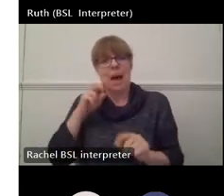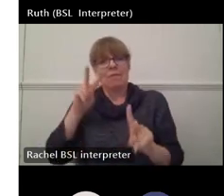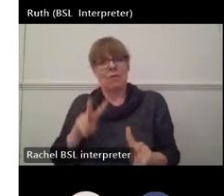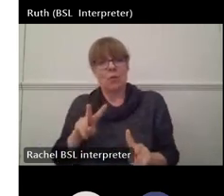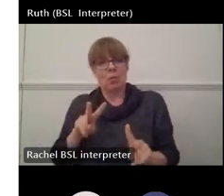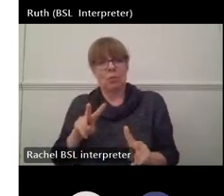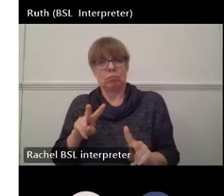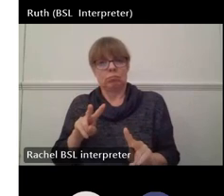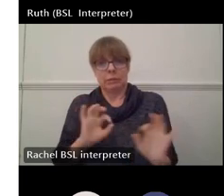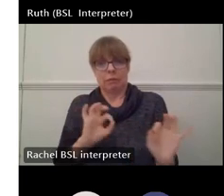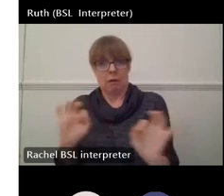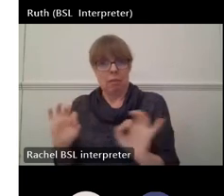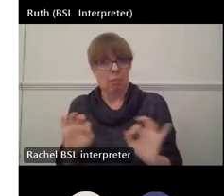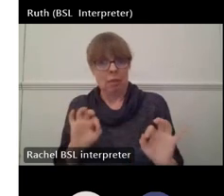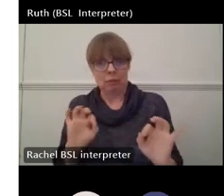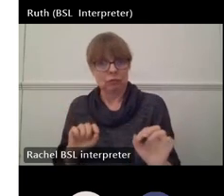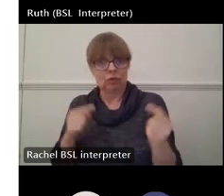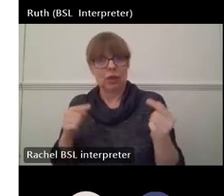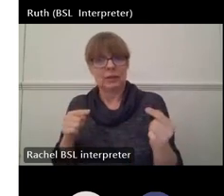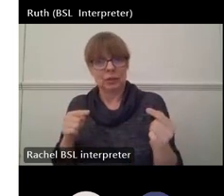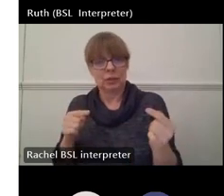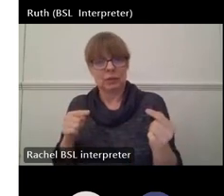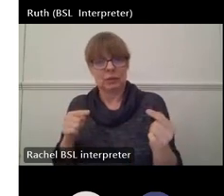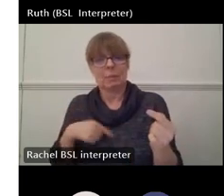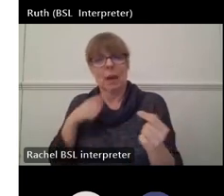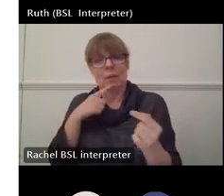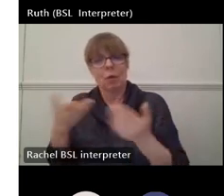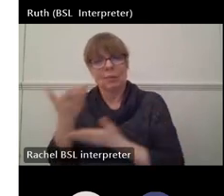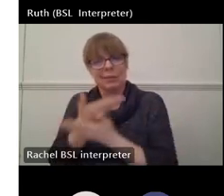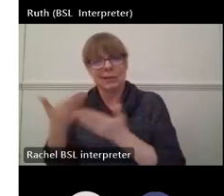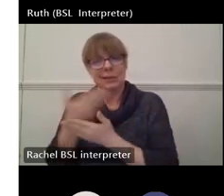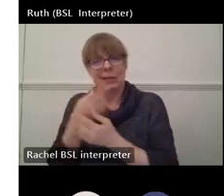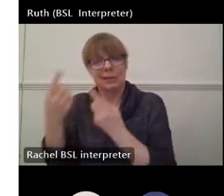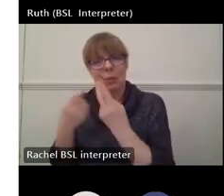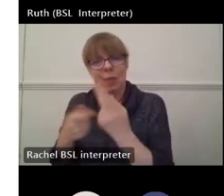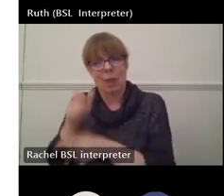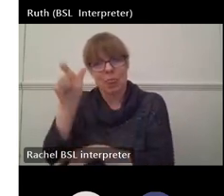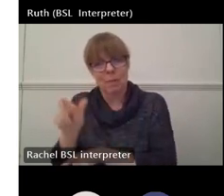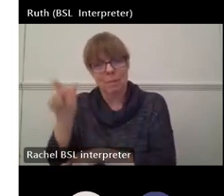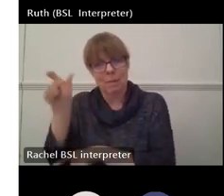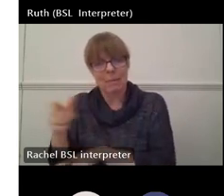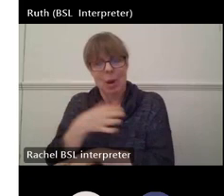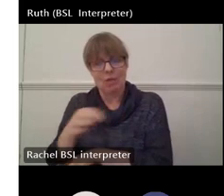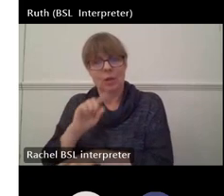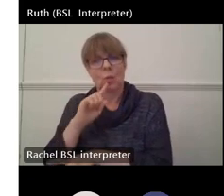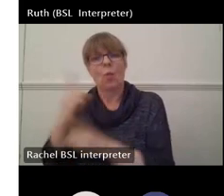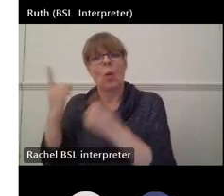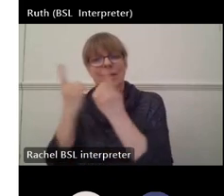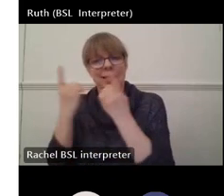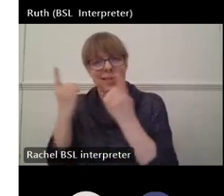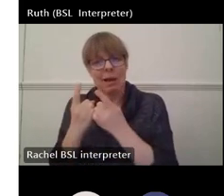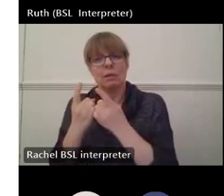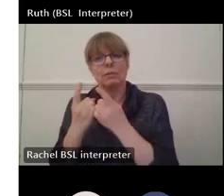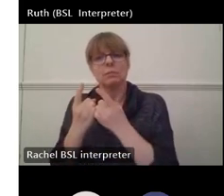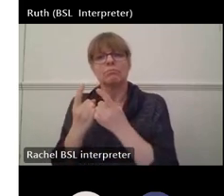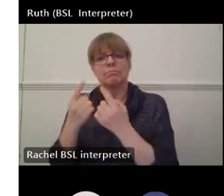had any per se, but from interacting with other volunteers, this is one of the things that's talked